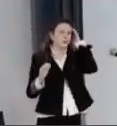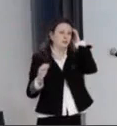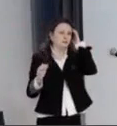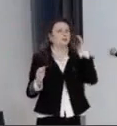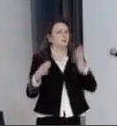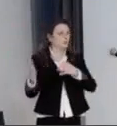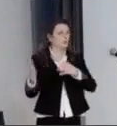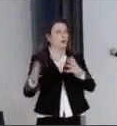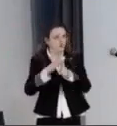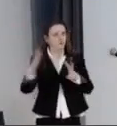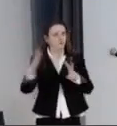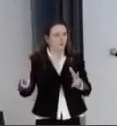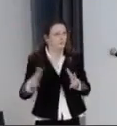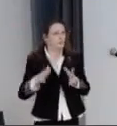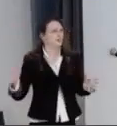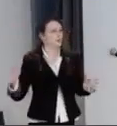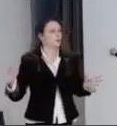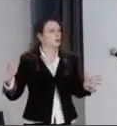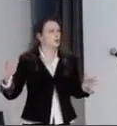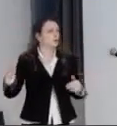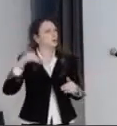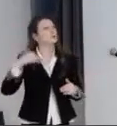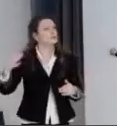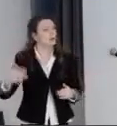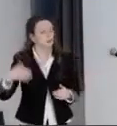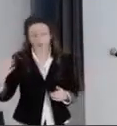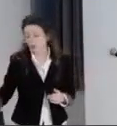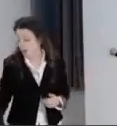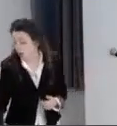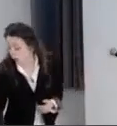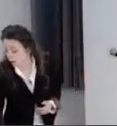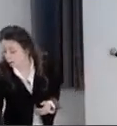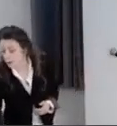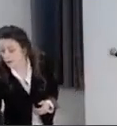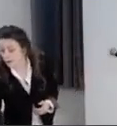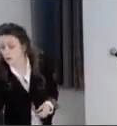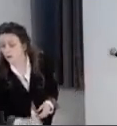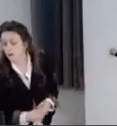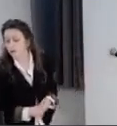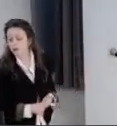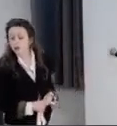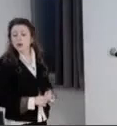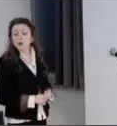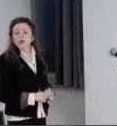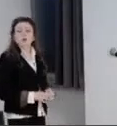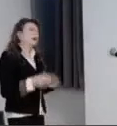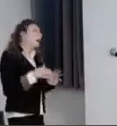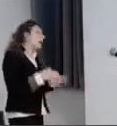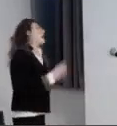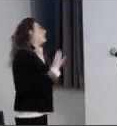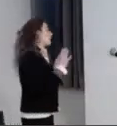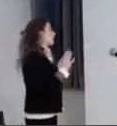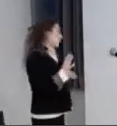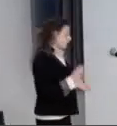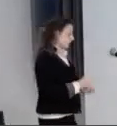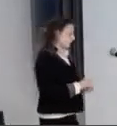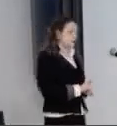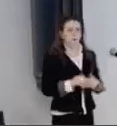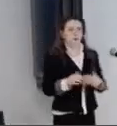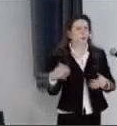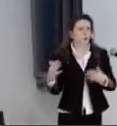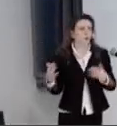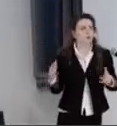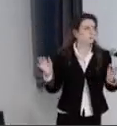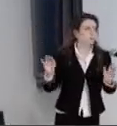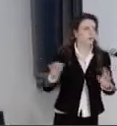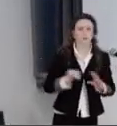at appearances, you have a certain degree of aesthetic appreciation, but you miss out on the design achievement here. So I think, and this